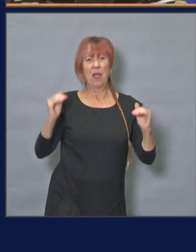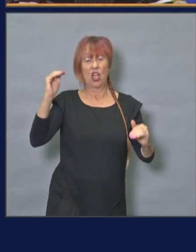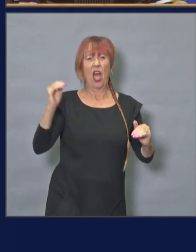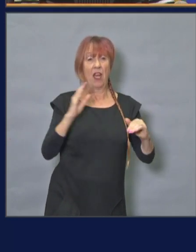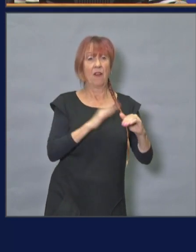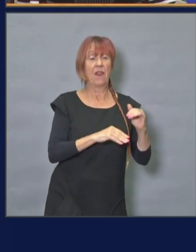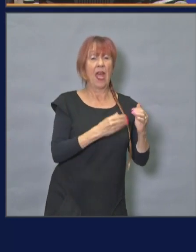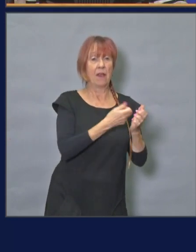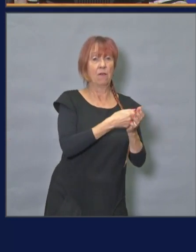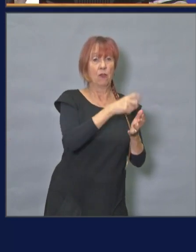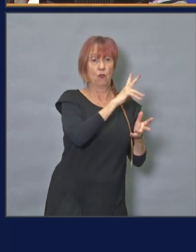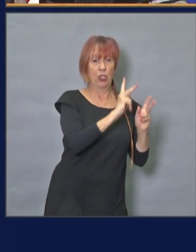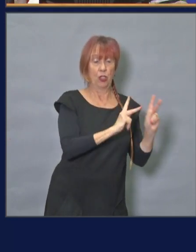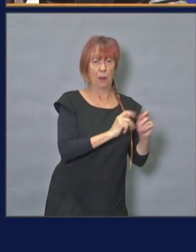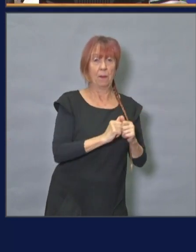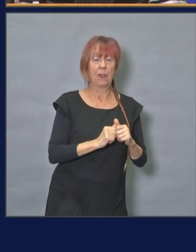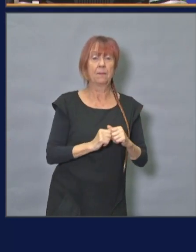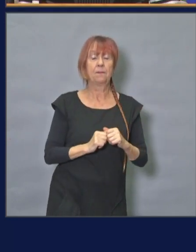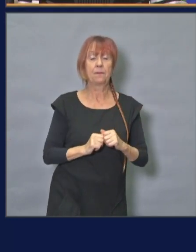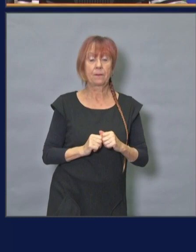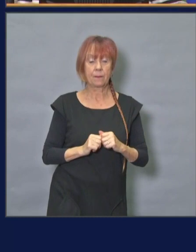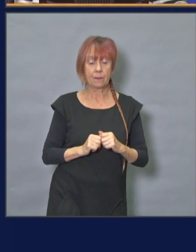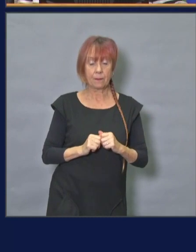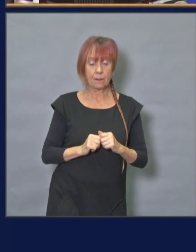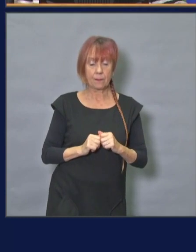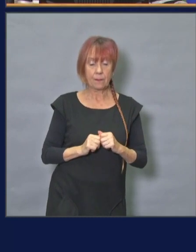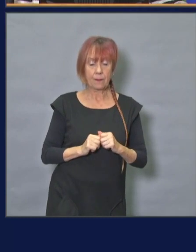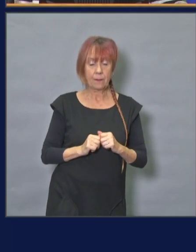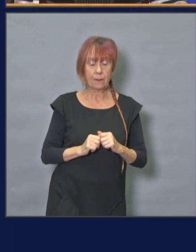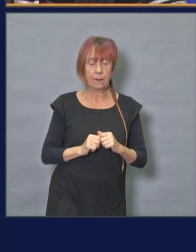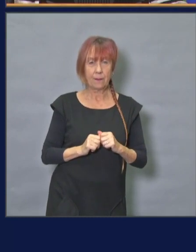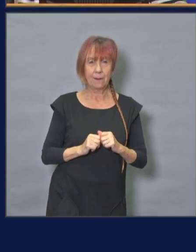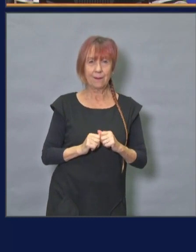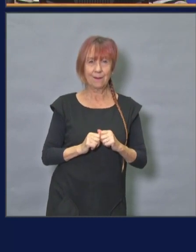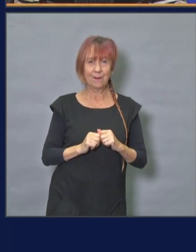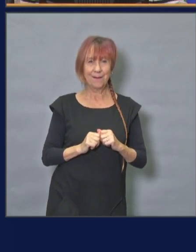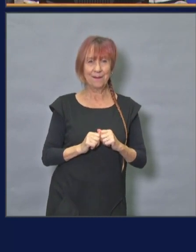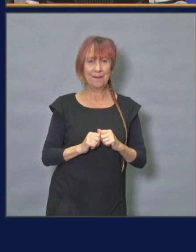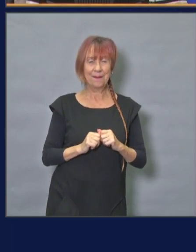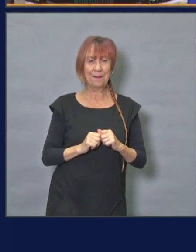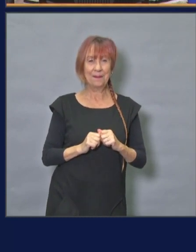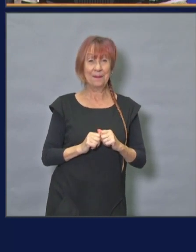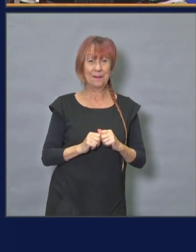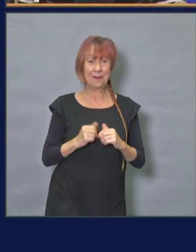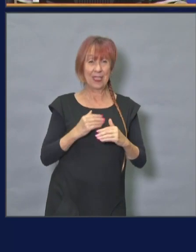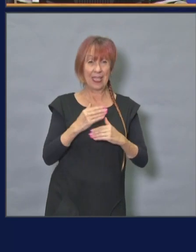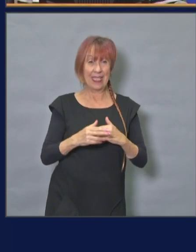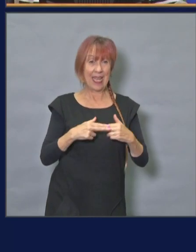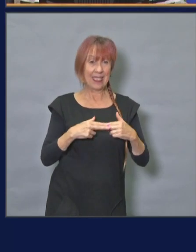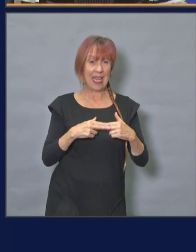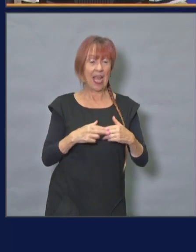the rate of death for people living in the highest resourced communities. Next slide.